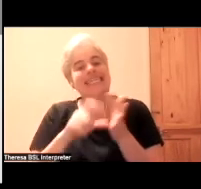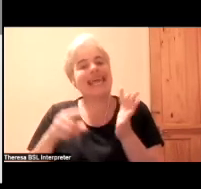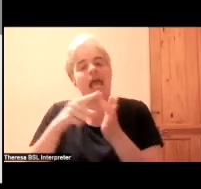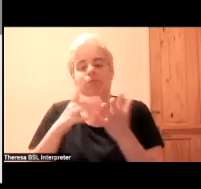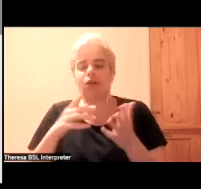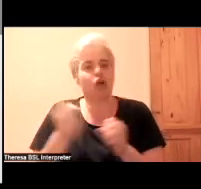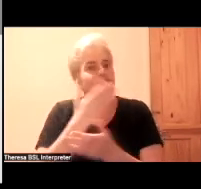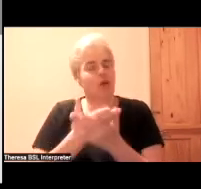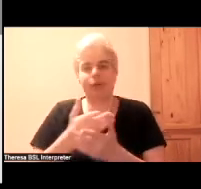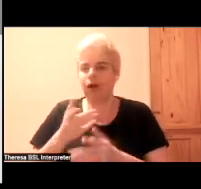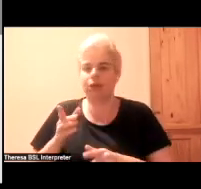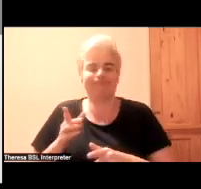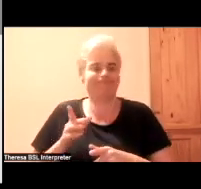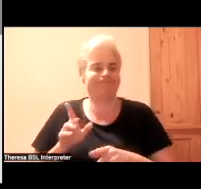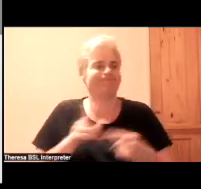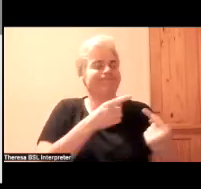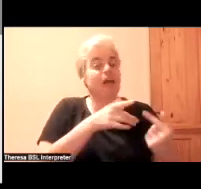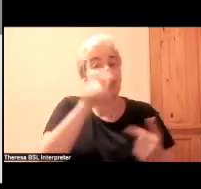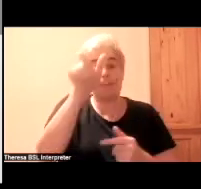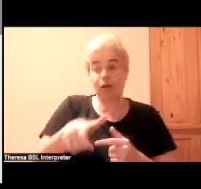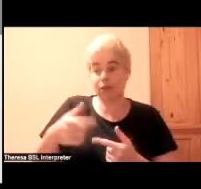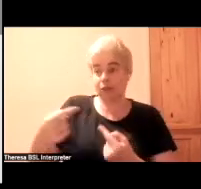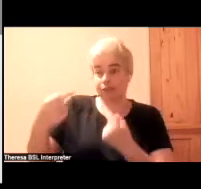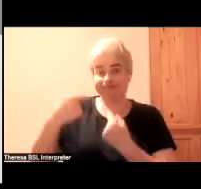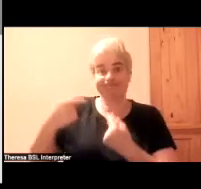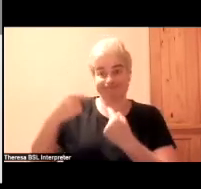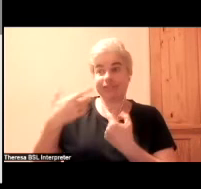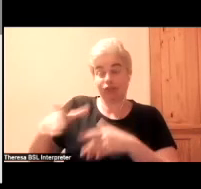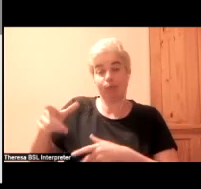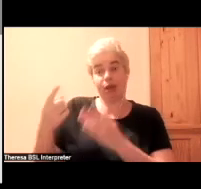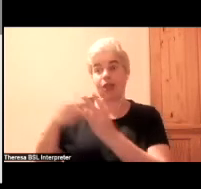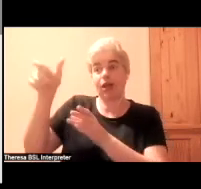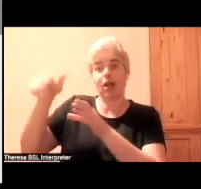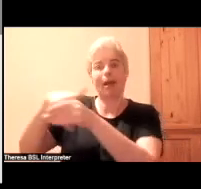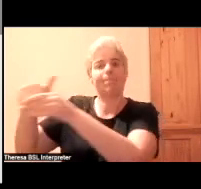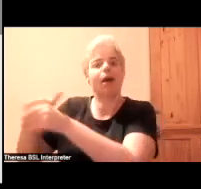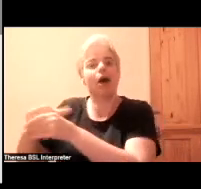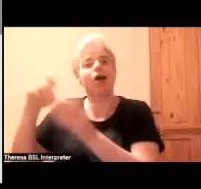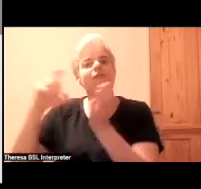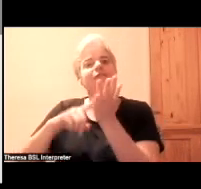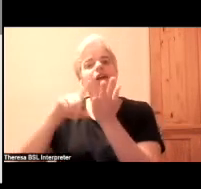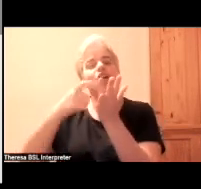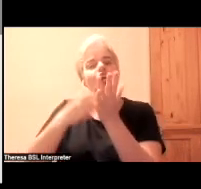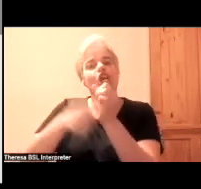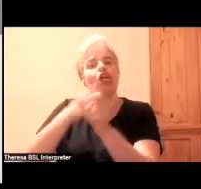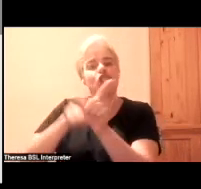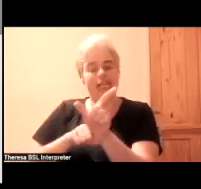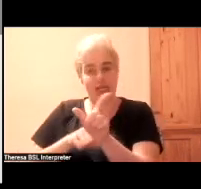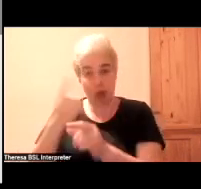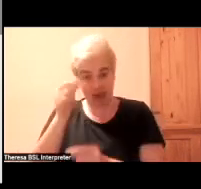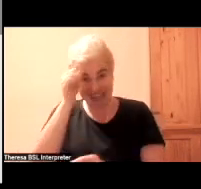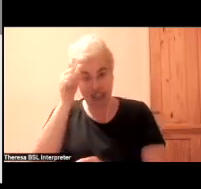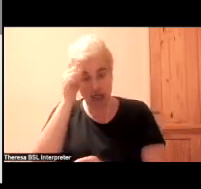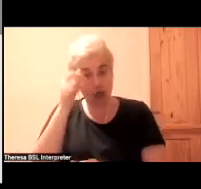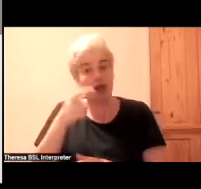recourse for a clergy person who is bullied or harassed by a member of the clergy. One of the things to note here is that